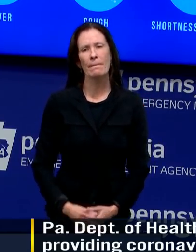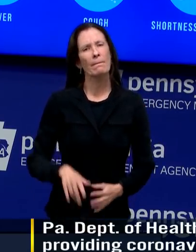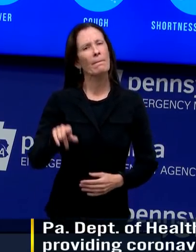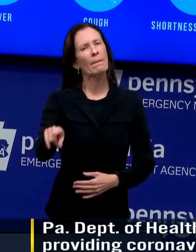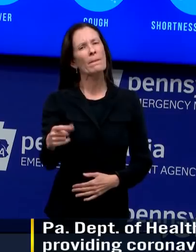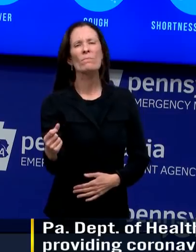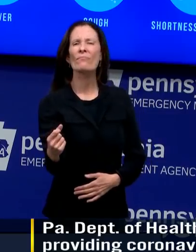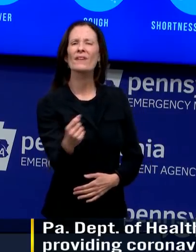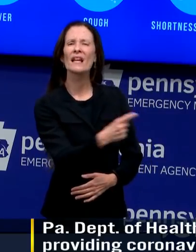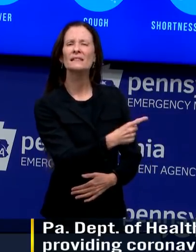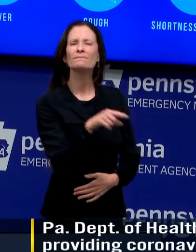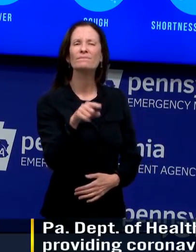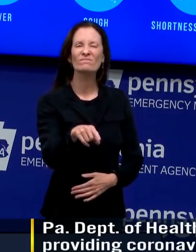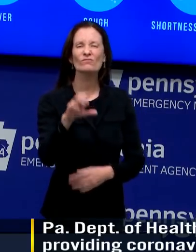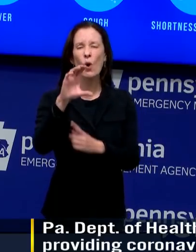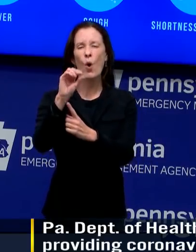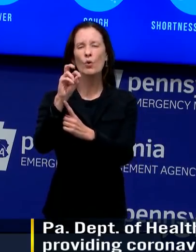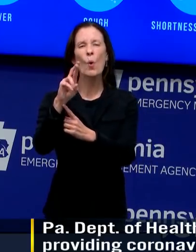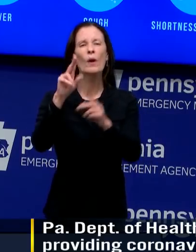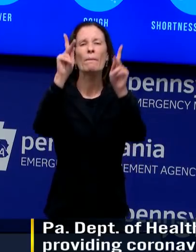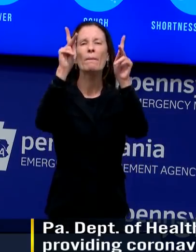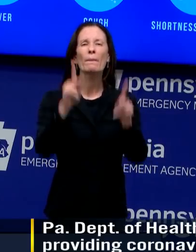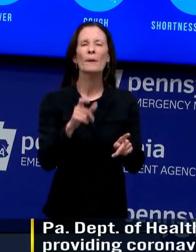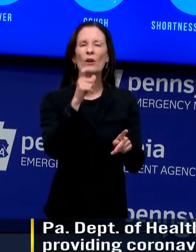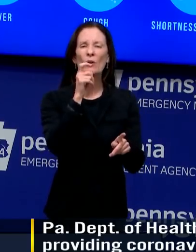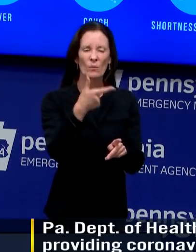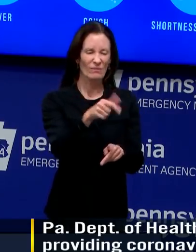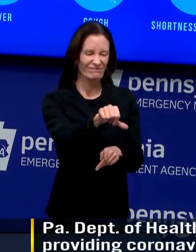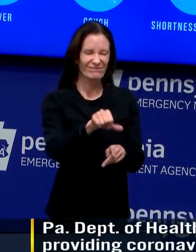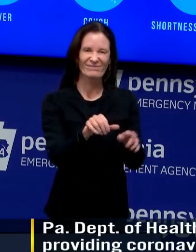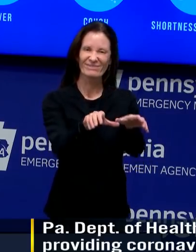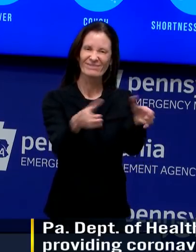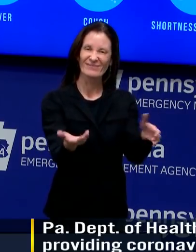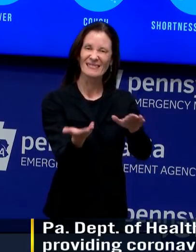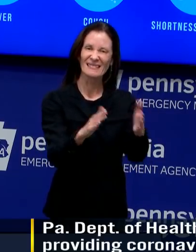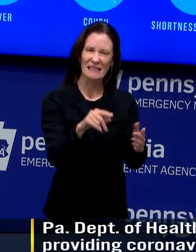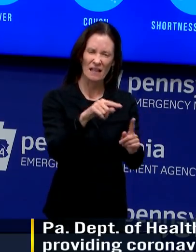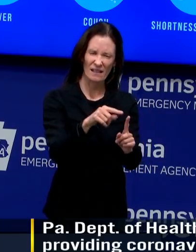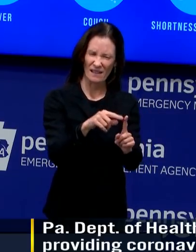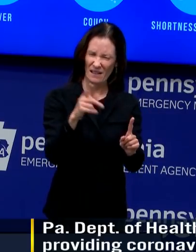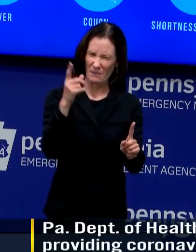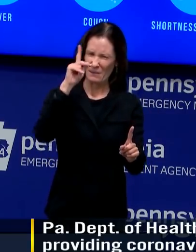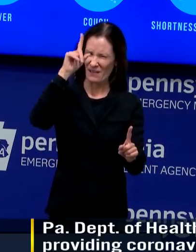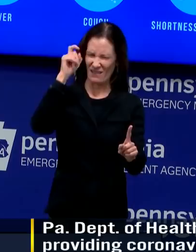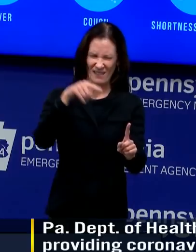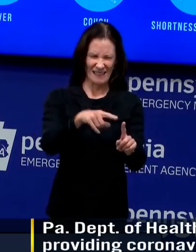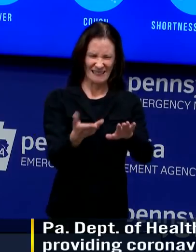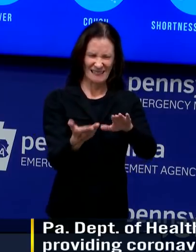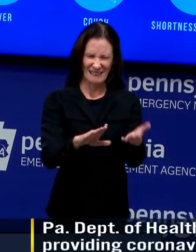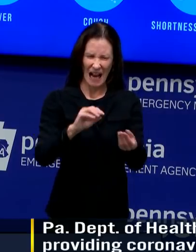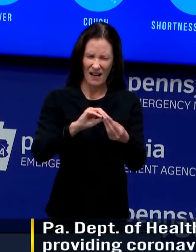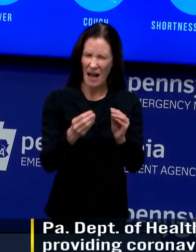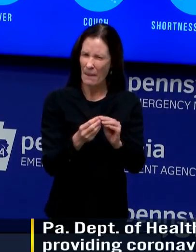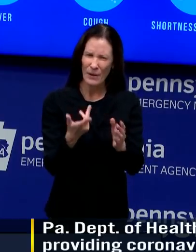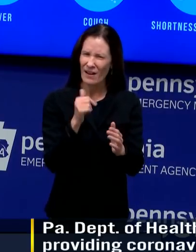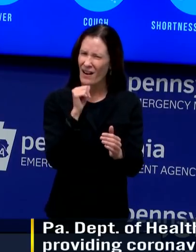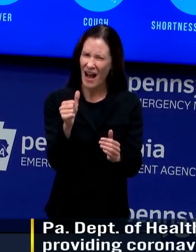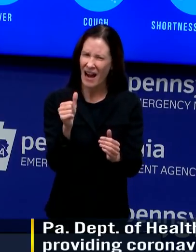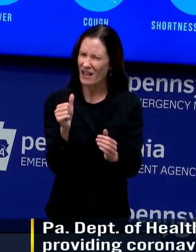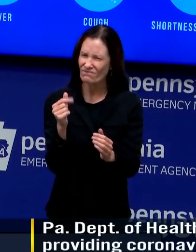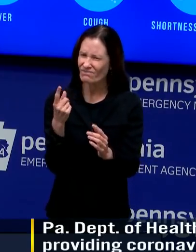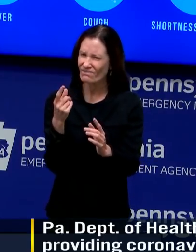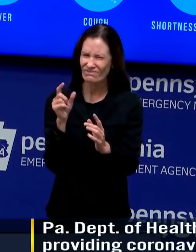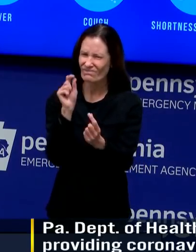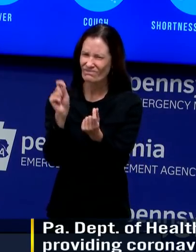do you think that's happening? Well, we are getting our death numbers from hospitals, from health systems, from long-term care living